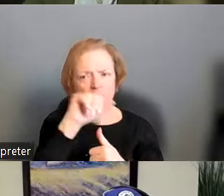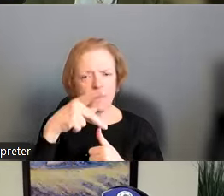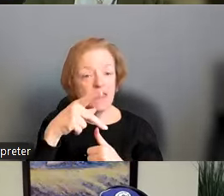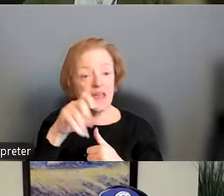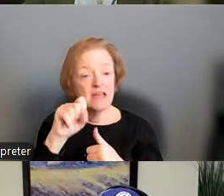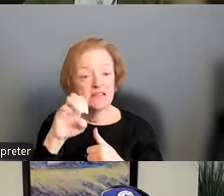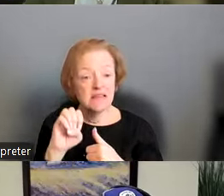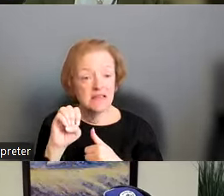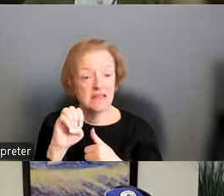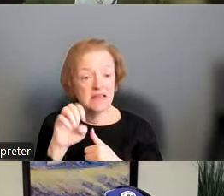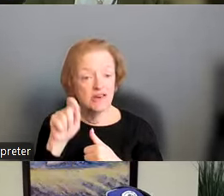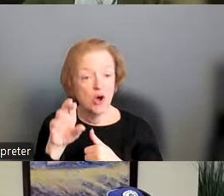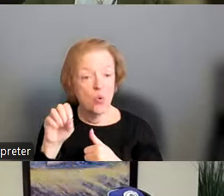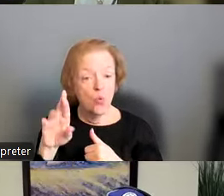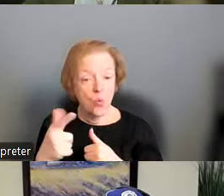APSE.org.